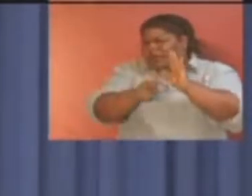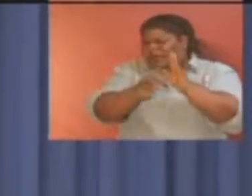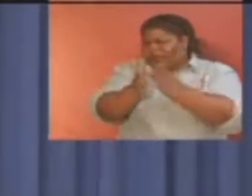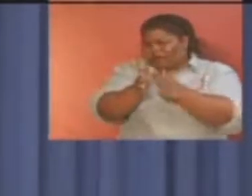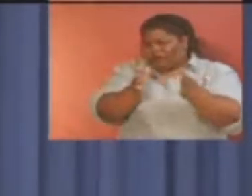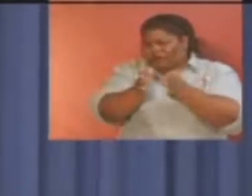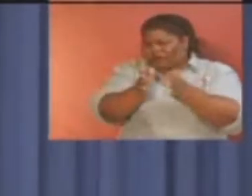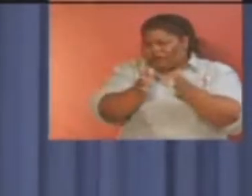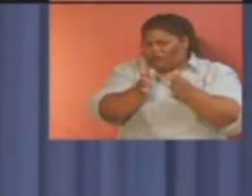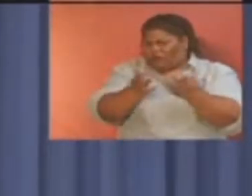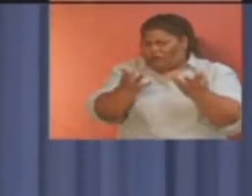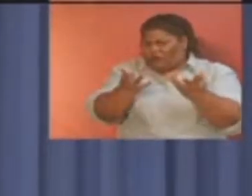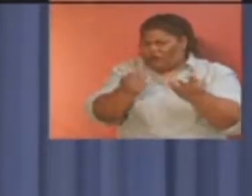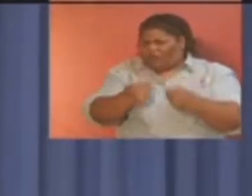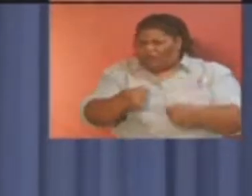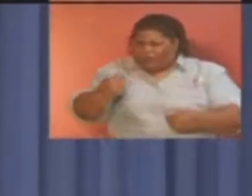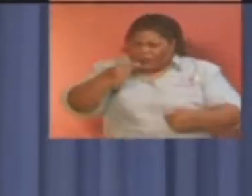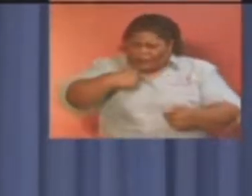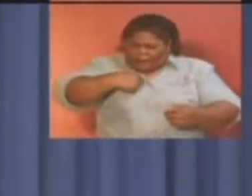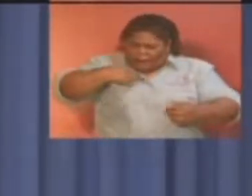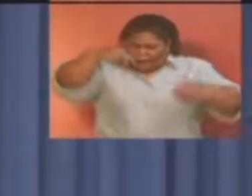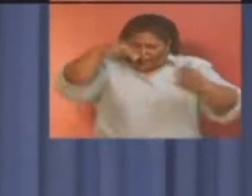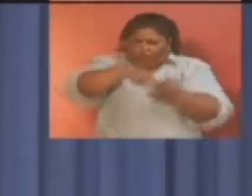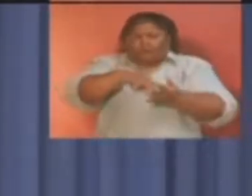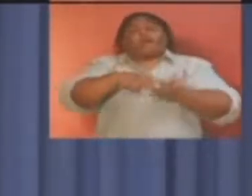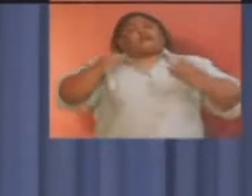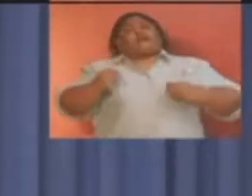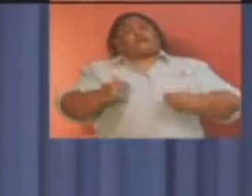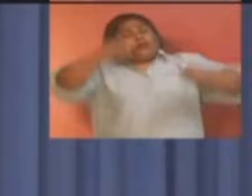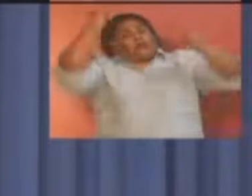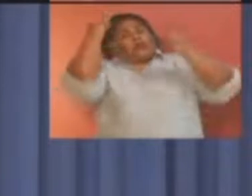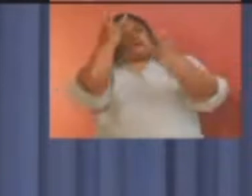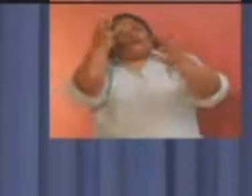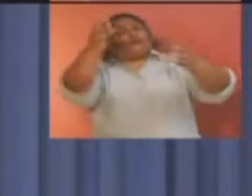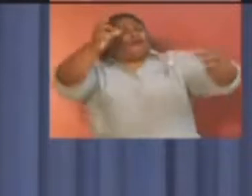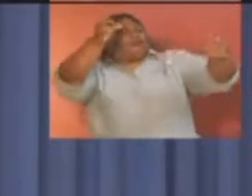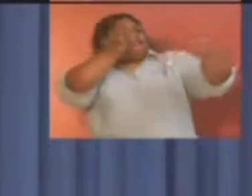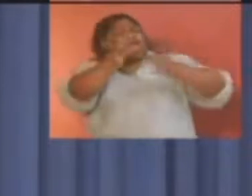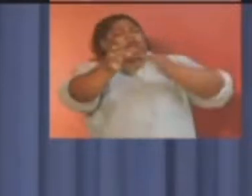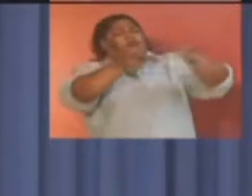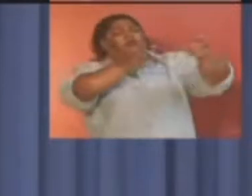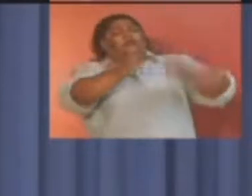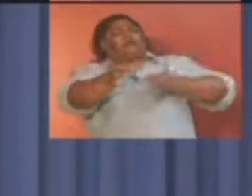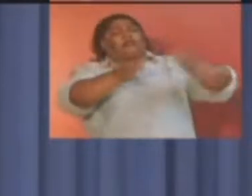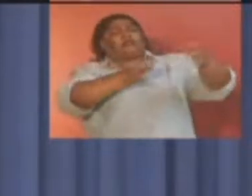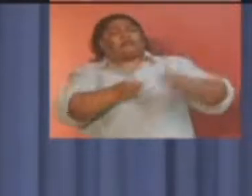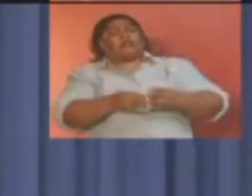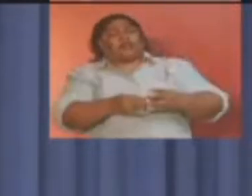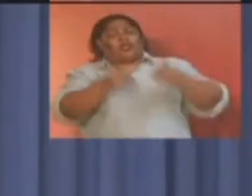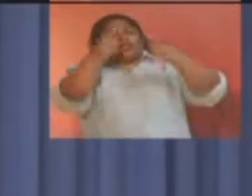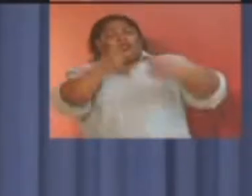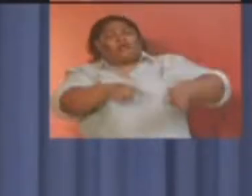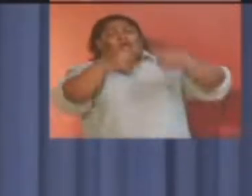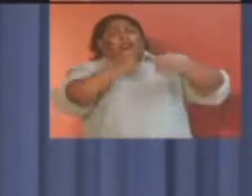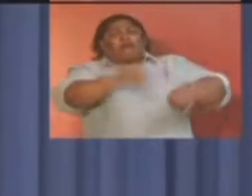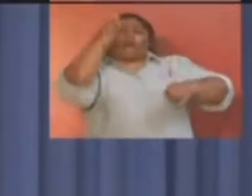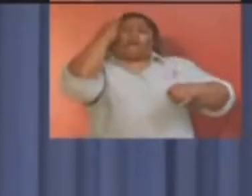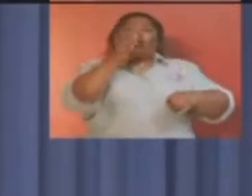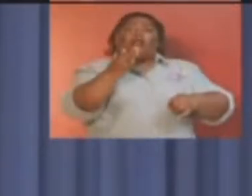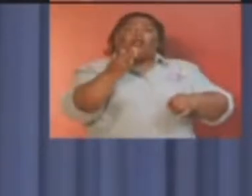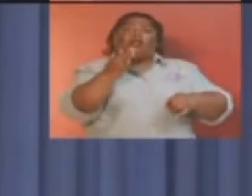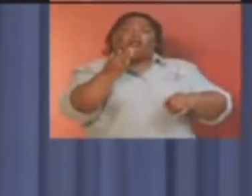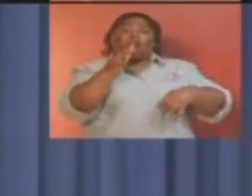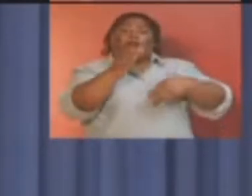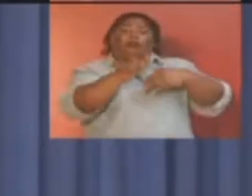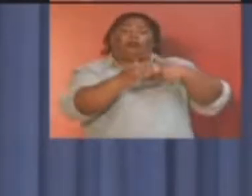come if we didn't do certain things, something that will come. Then we started seeing the realities of it in